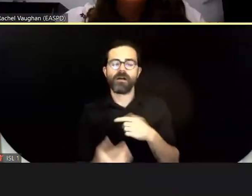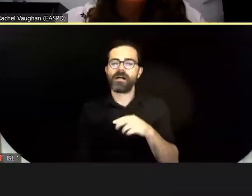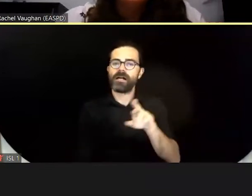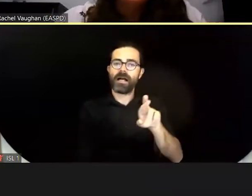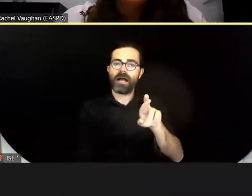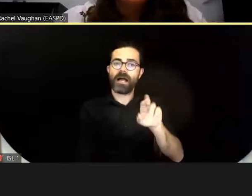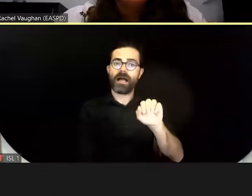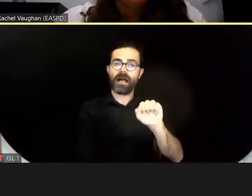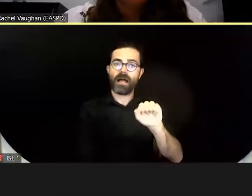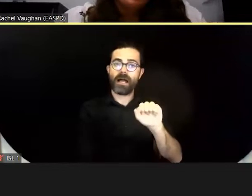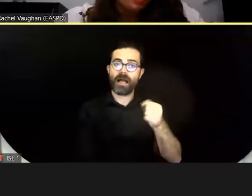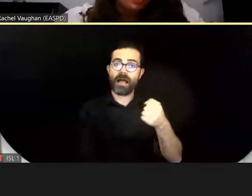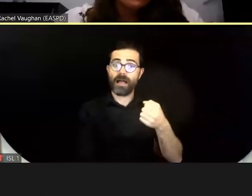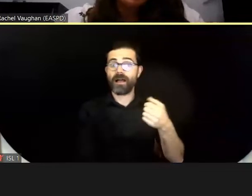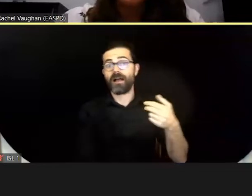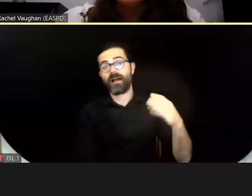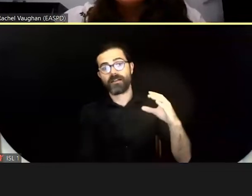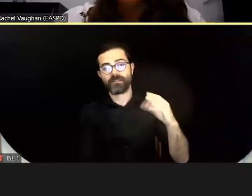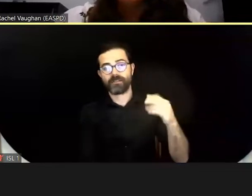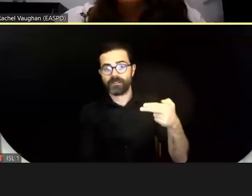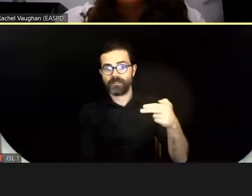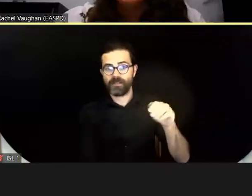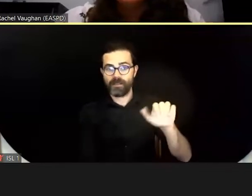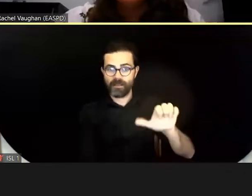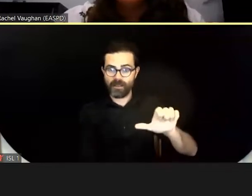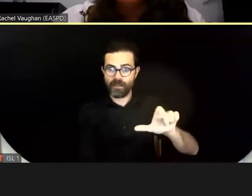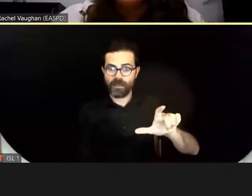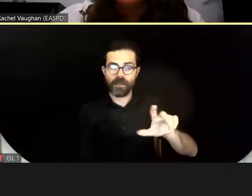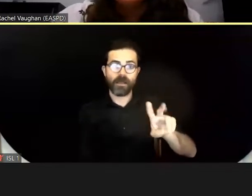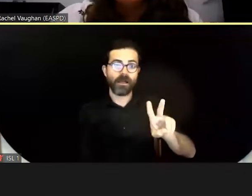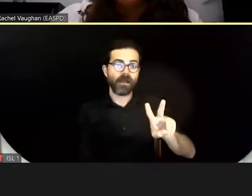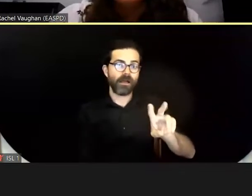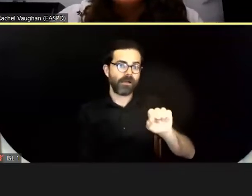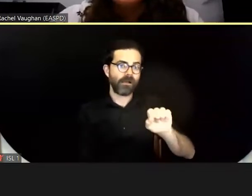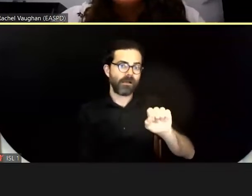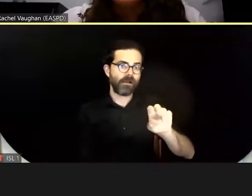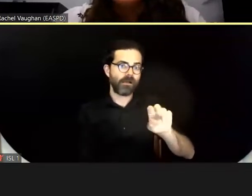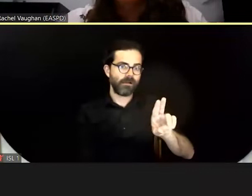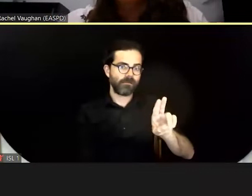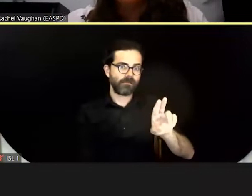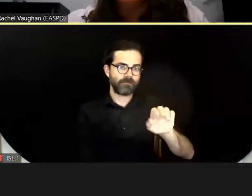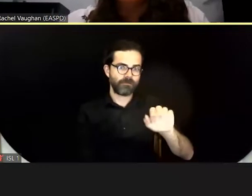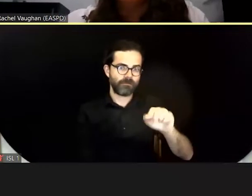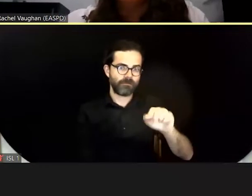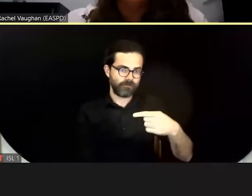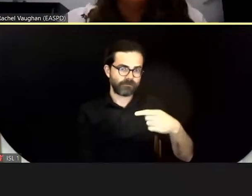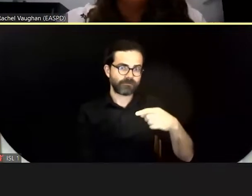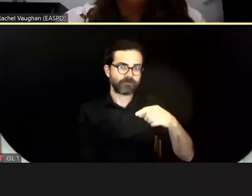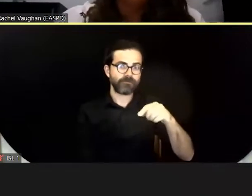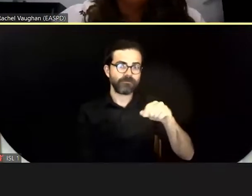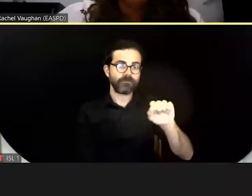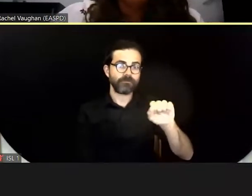services. I have short brown curly hair. I'm wearing glasses and a white